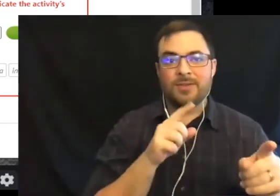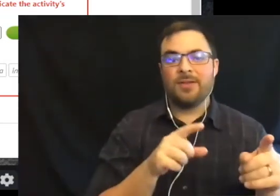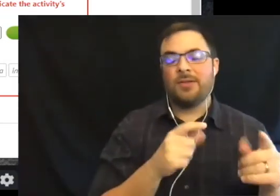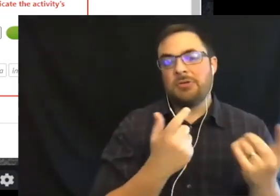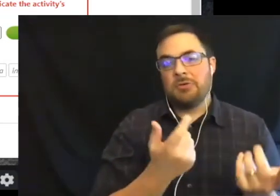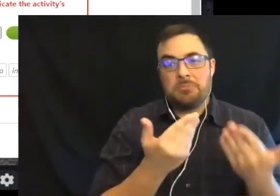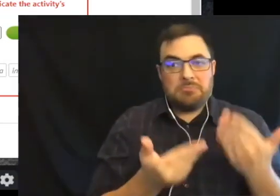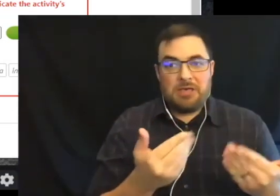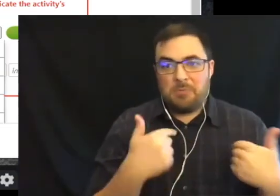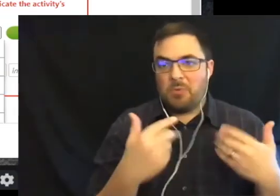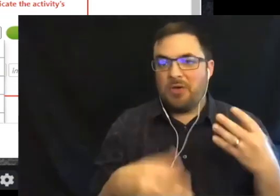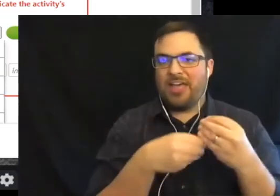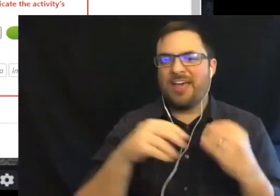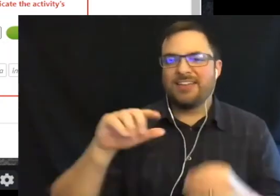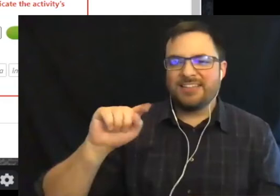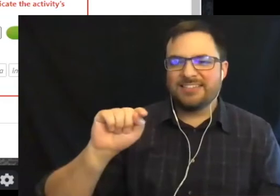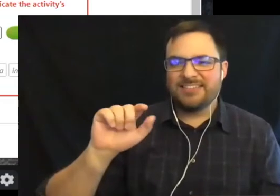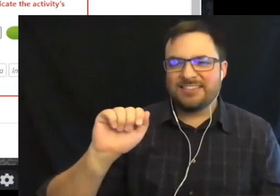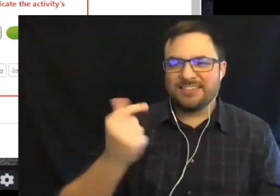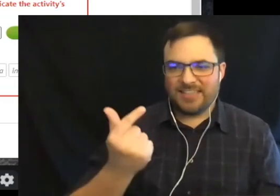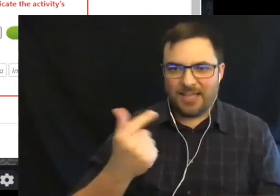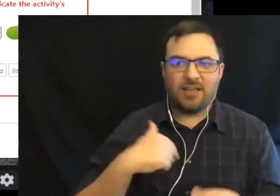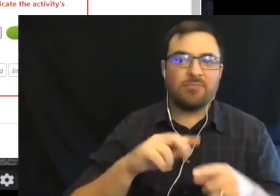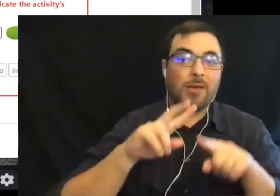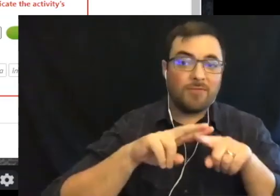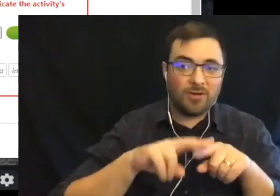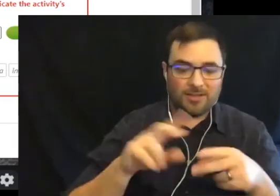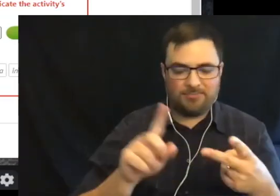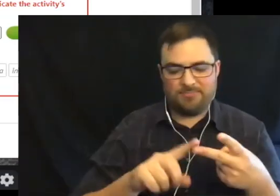put in vocab, I might put in ELL,